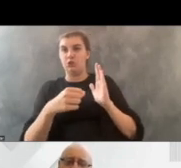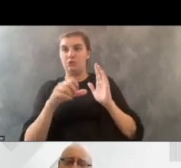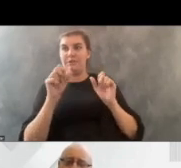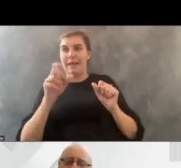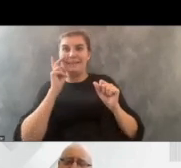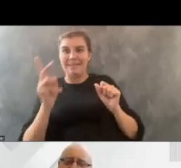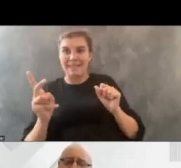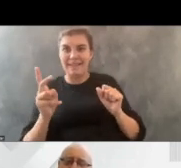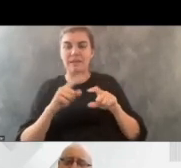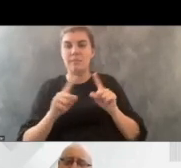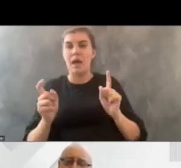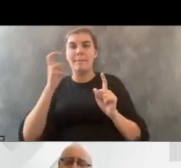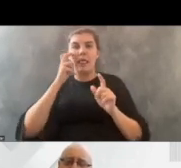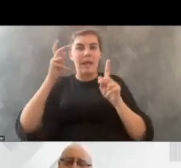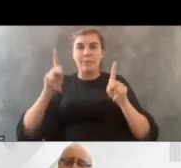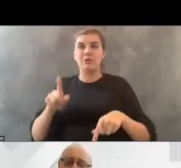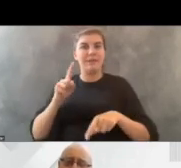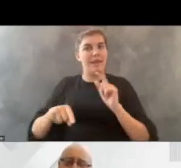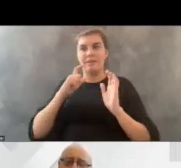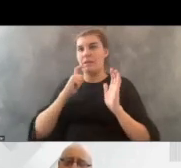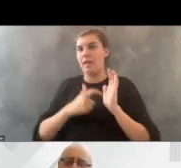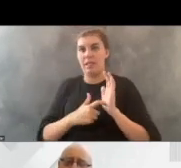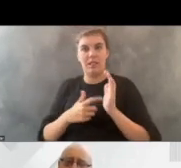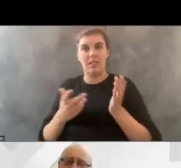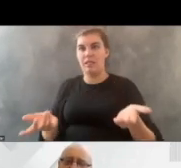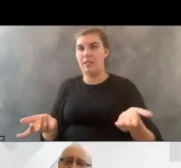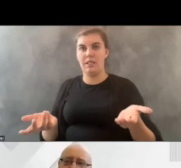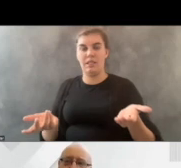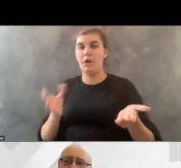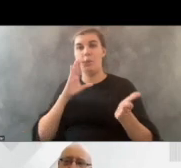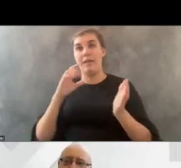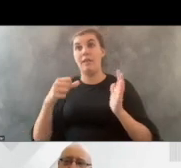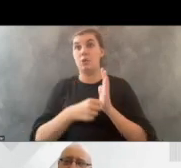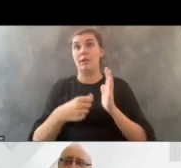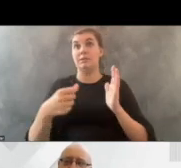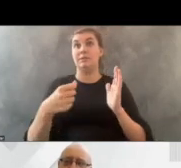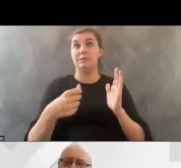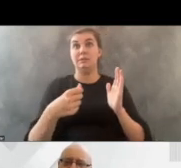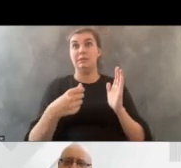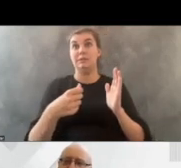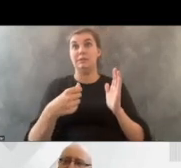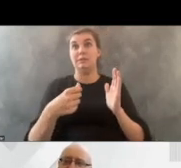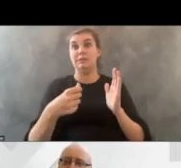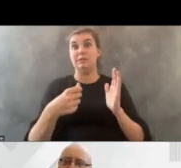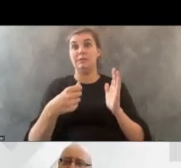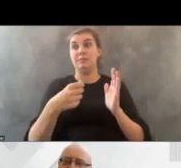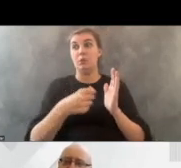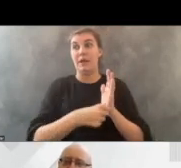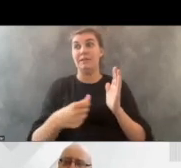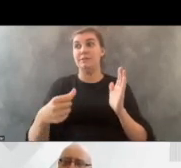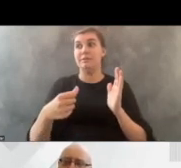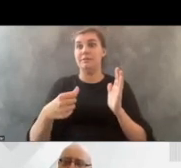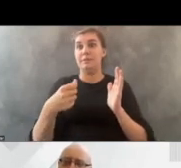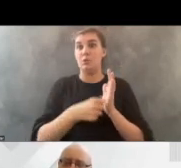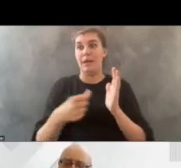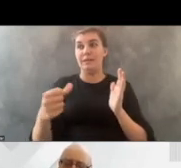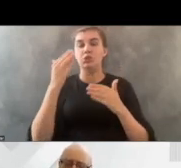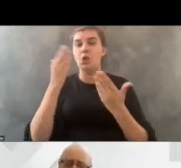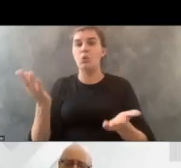Locator tone and traffic control signal in flashing mode. This is one area where we have departed from